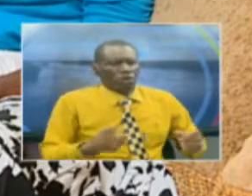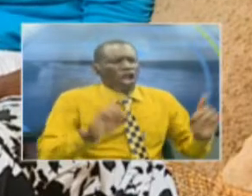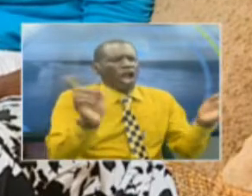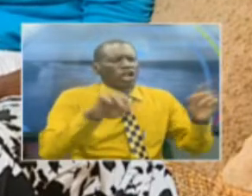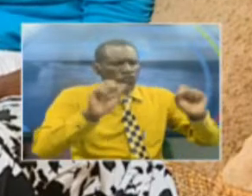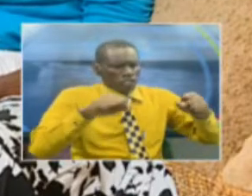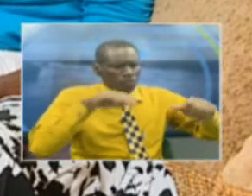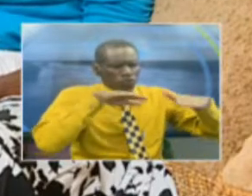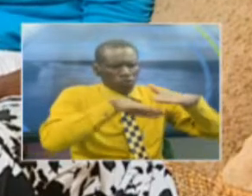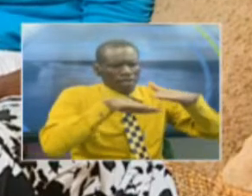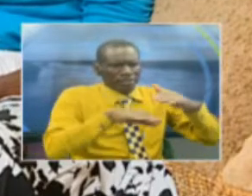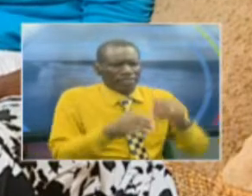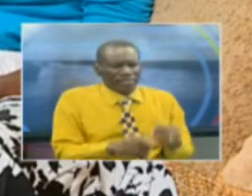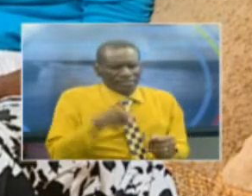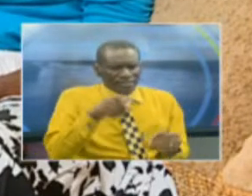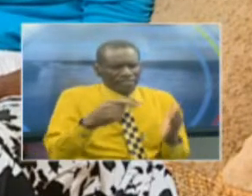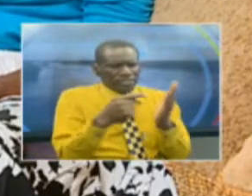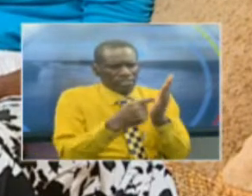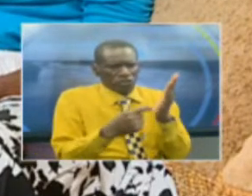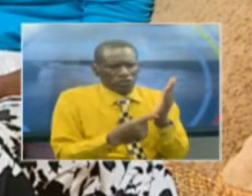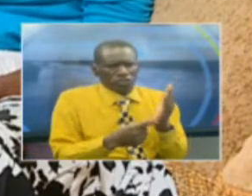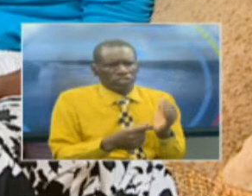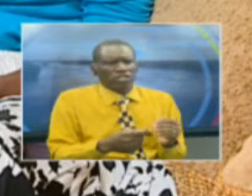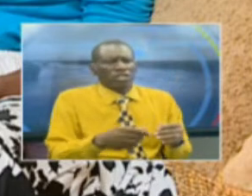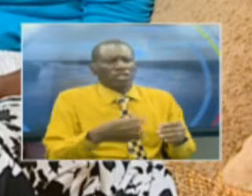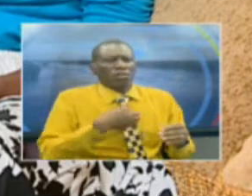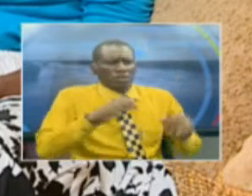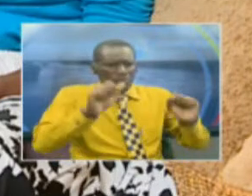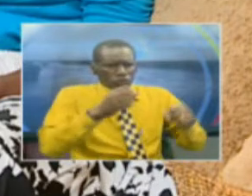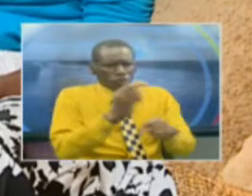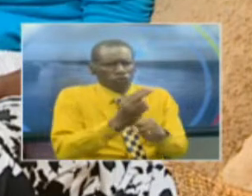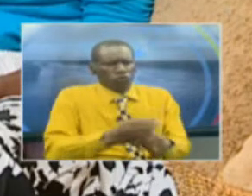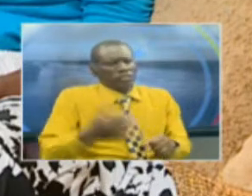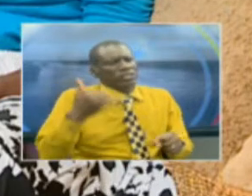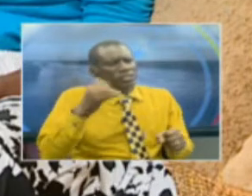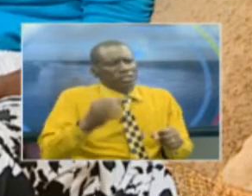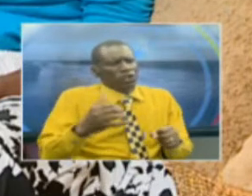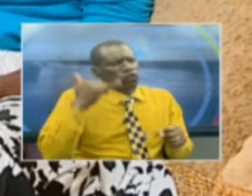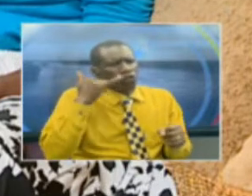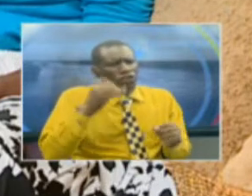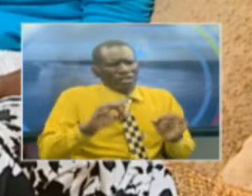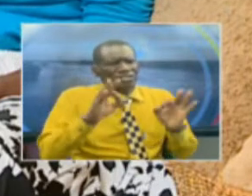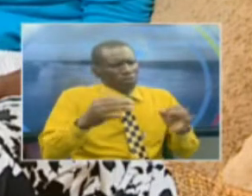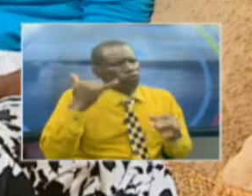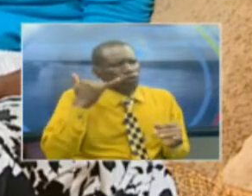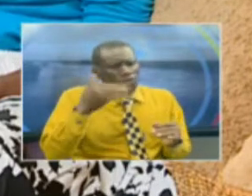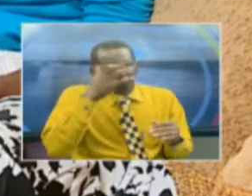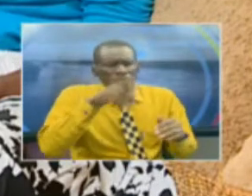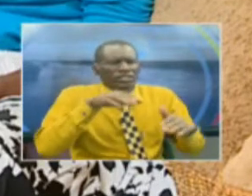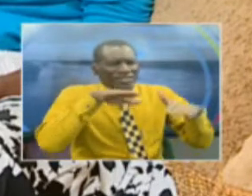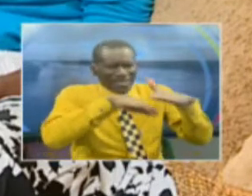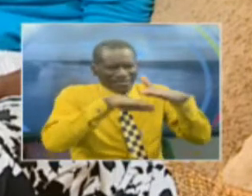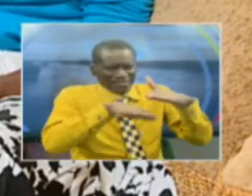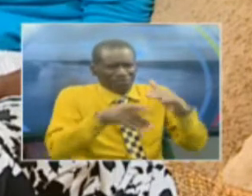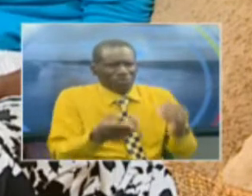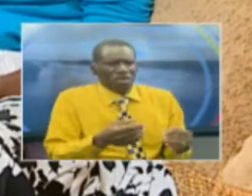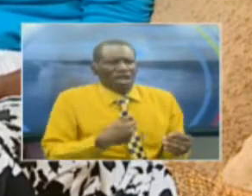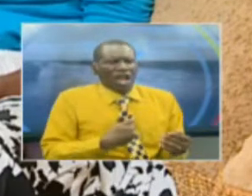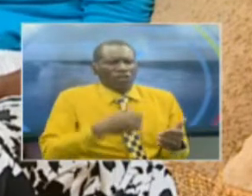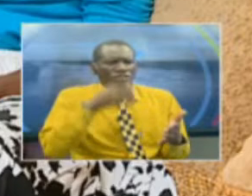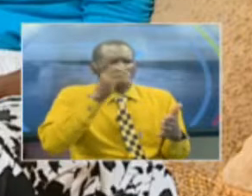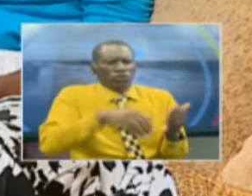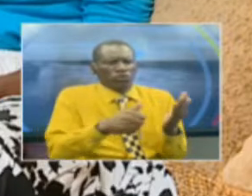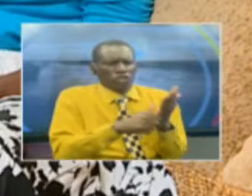to access these technologies. I'm able to use a smartphone because it's accessible. It has what we call